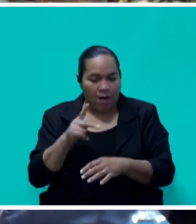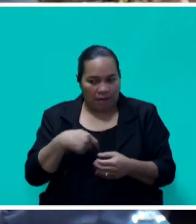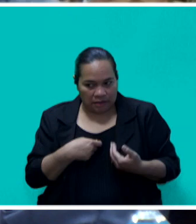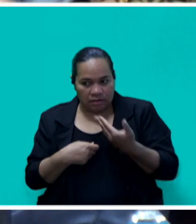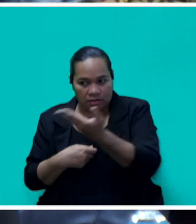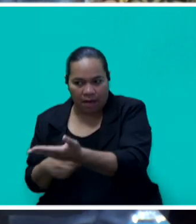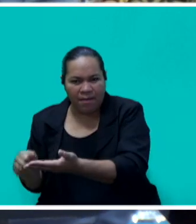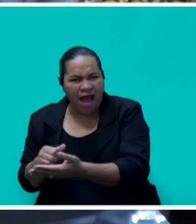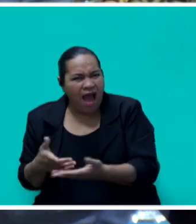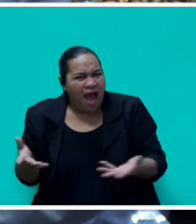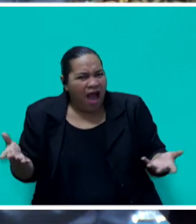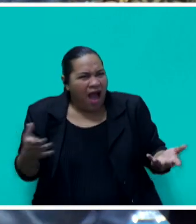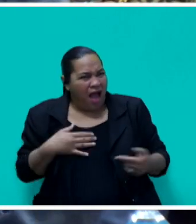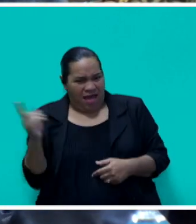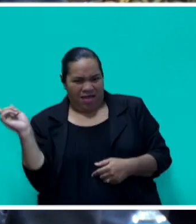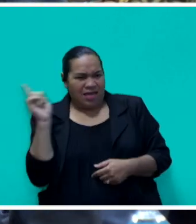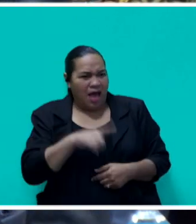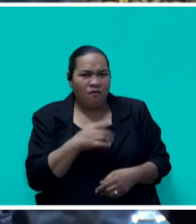the money? I was coming for a job.